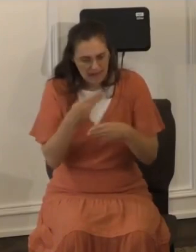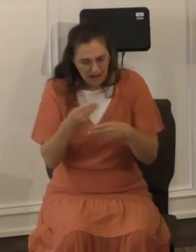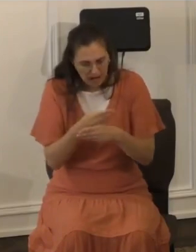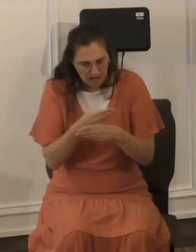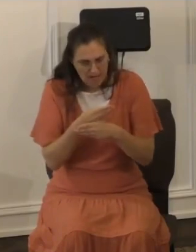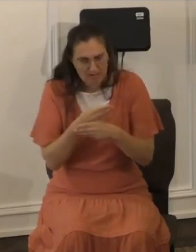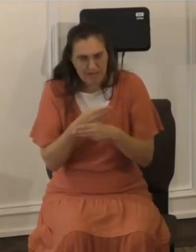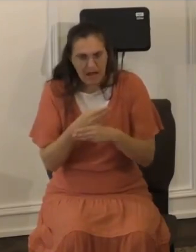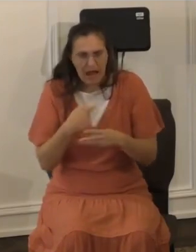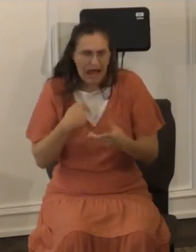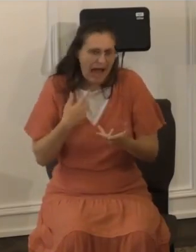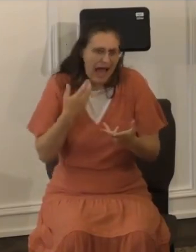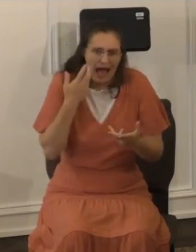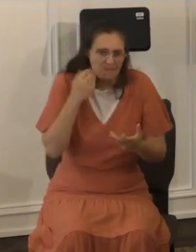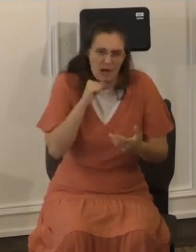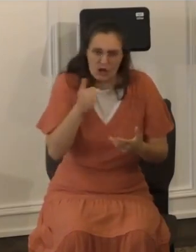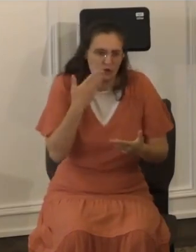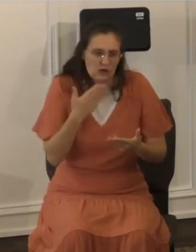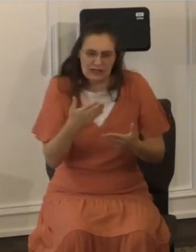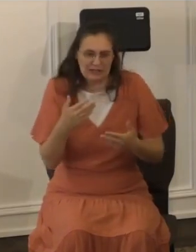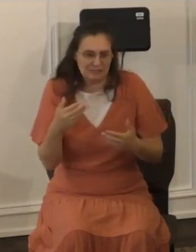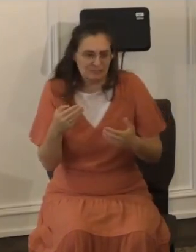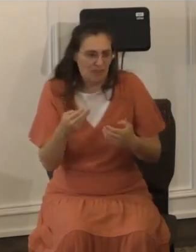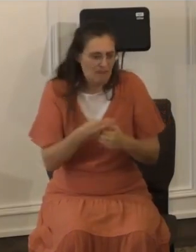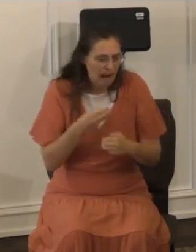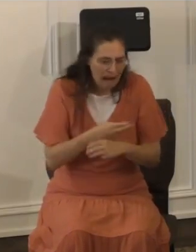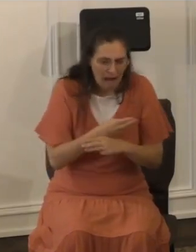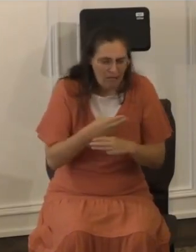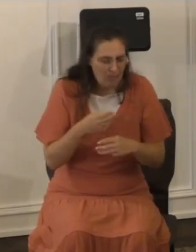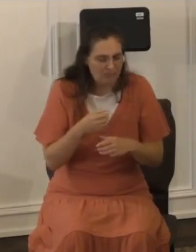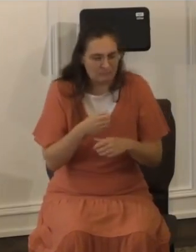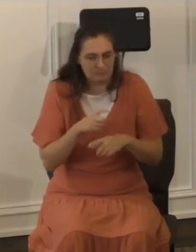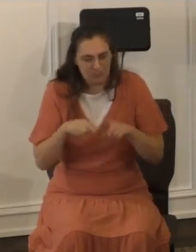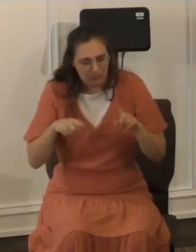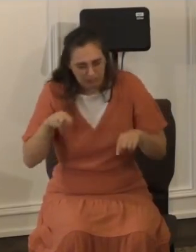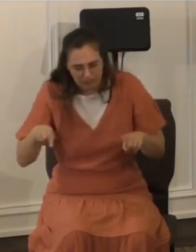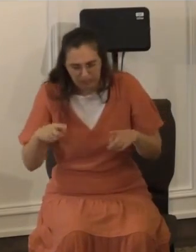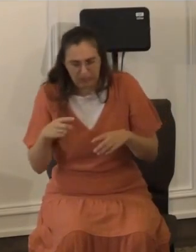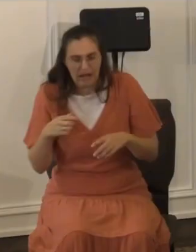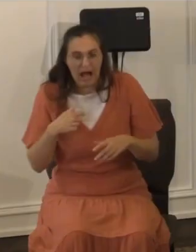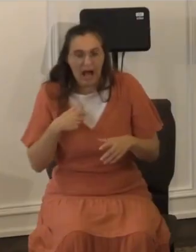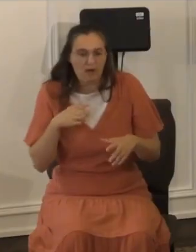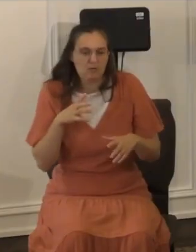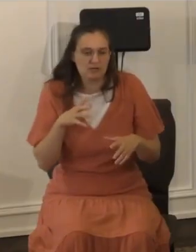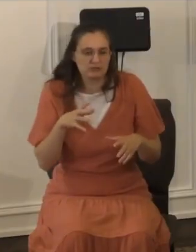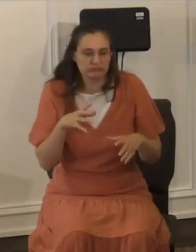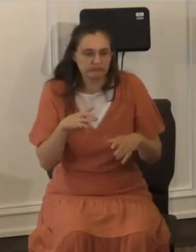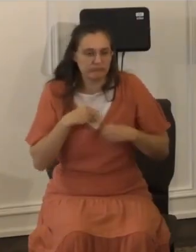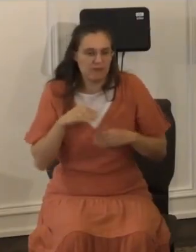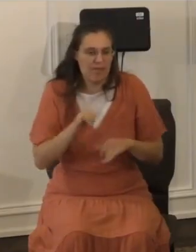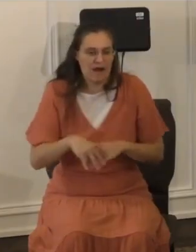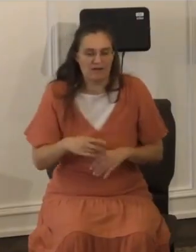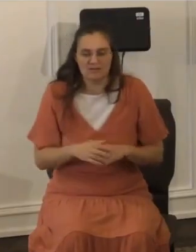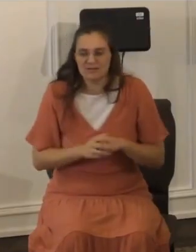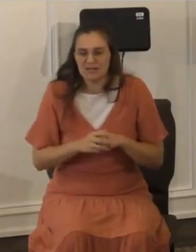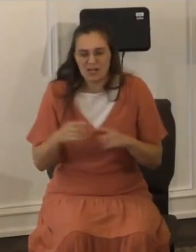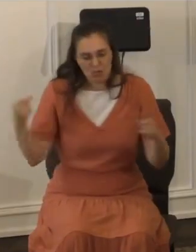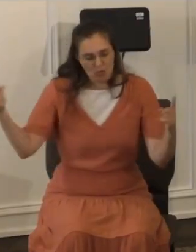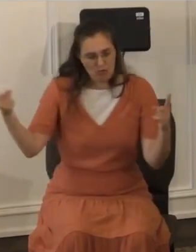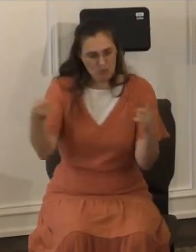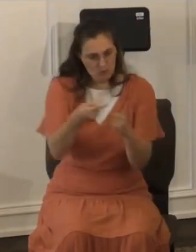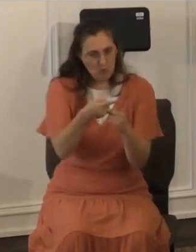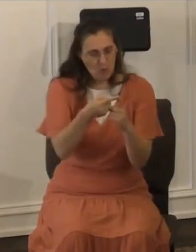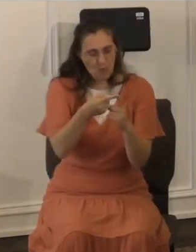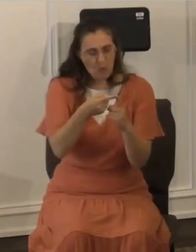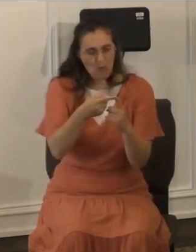good at algorithms and logarithms and all those things, maybe that's why. I don't know. I'll claim that. But the goal, the idea